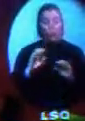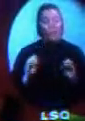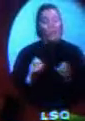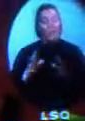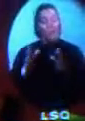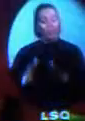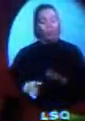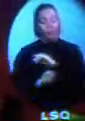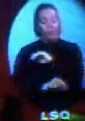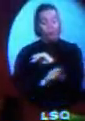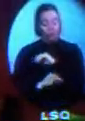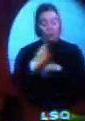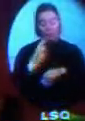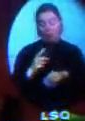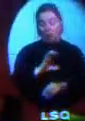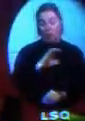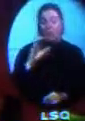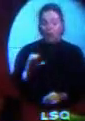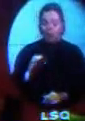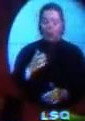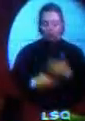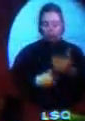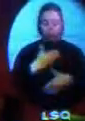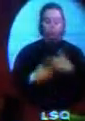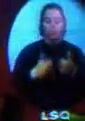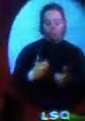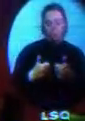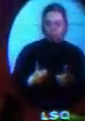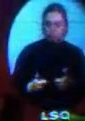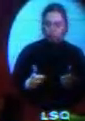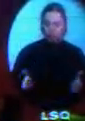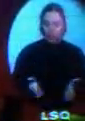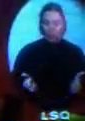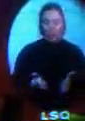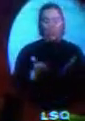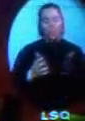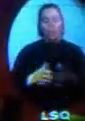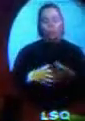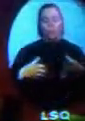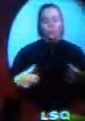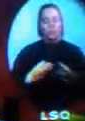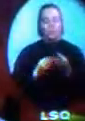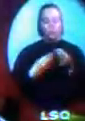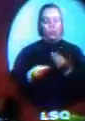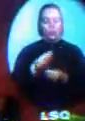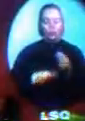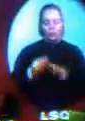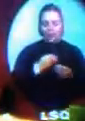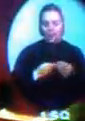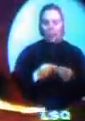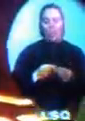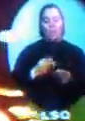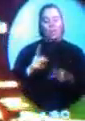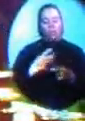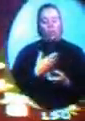direction, stimulating economic growth and restoring confidence following the global economic recession. Thank you.